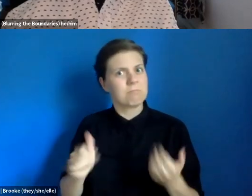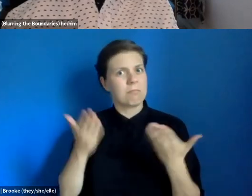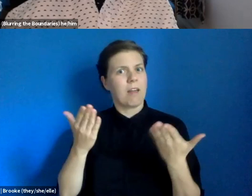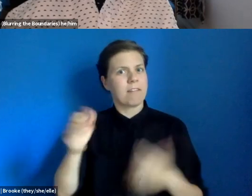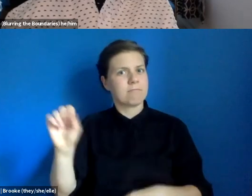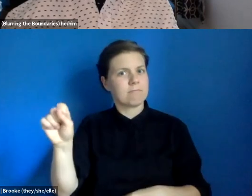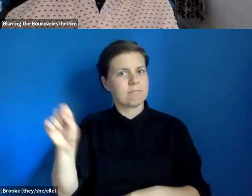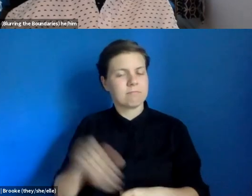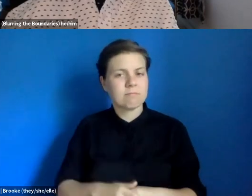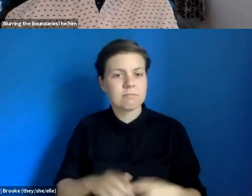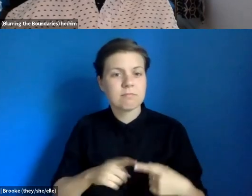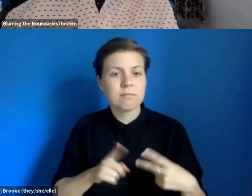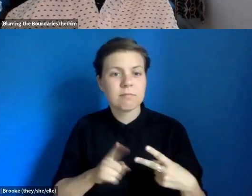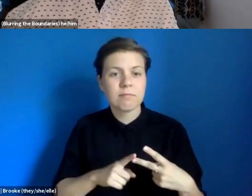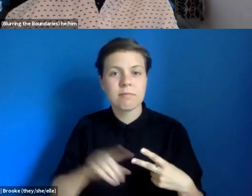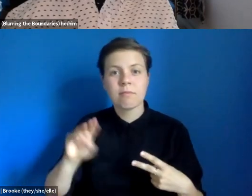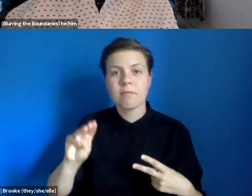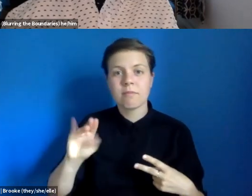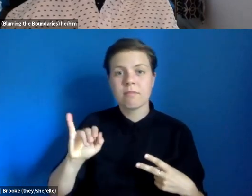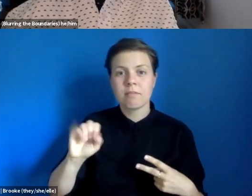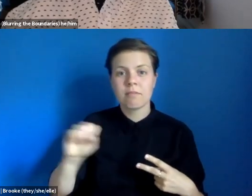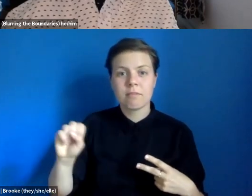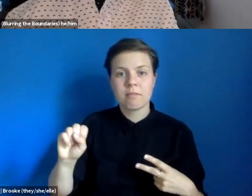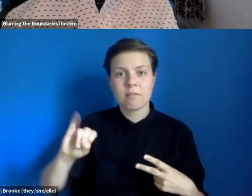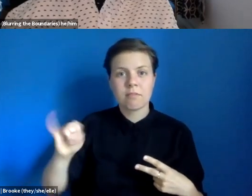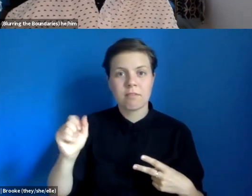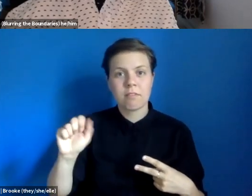Miss Jackie. Jackie is in